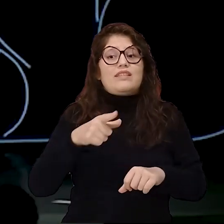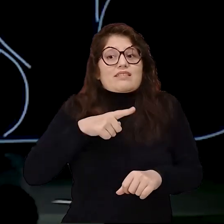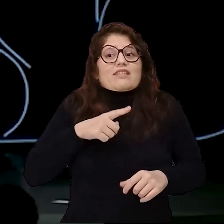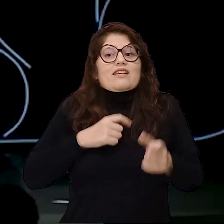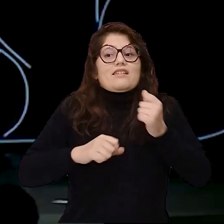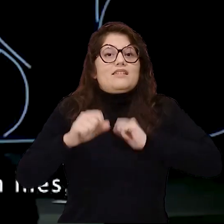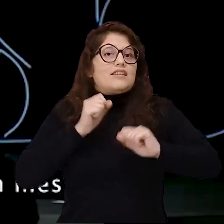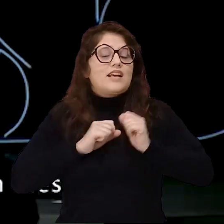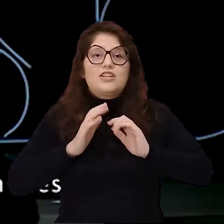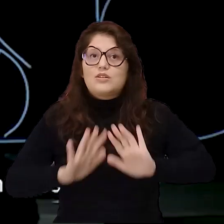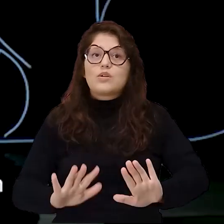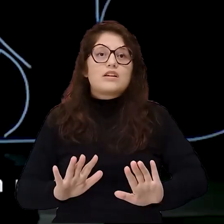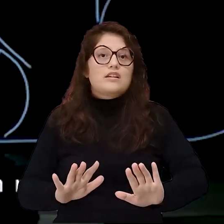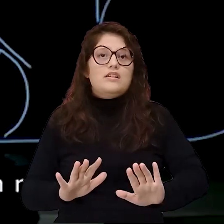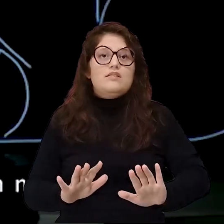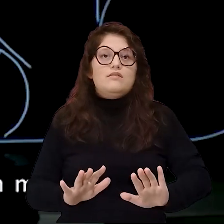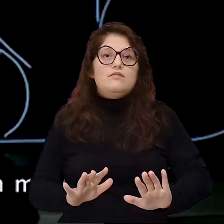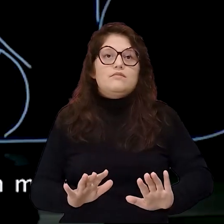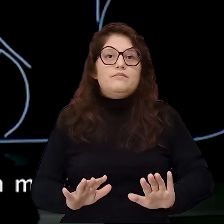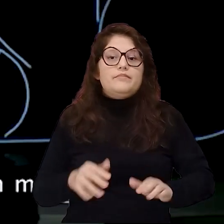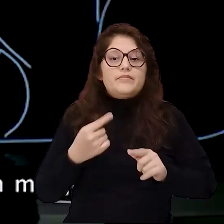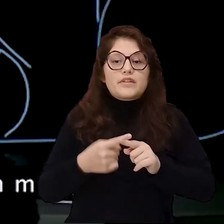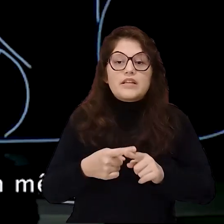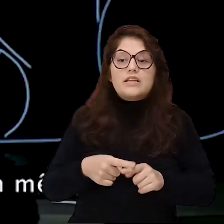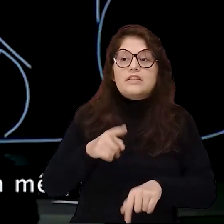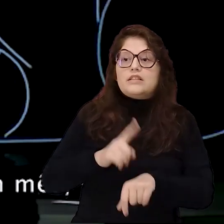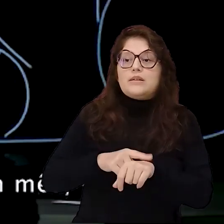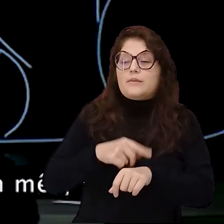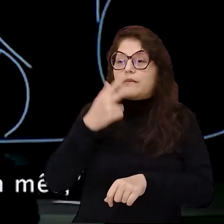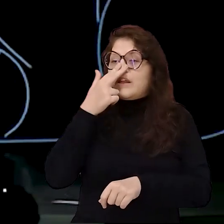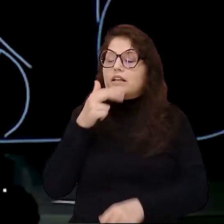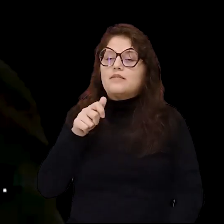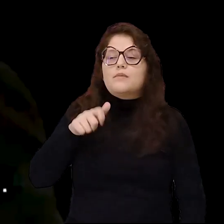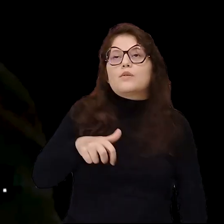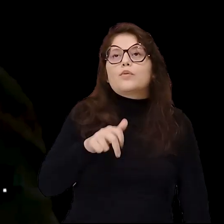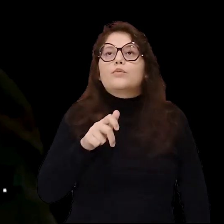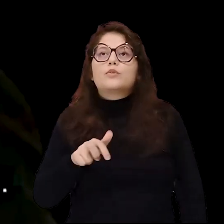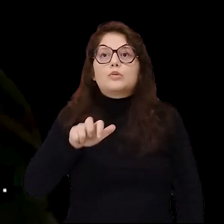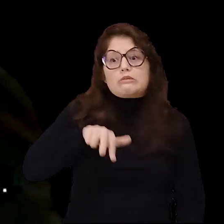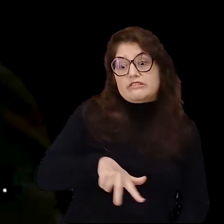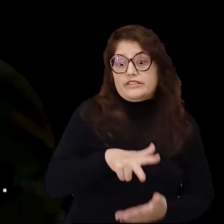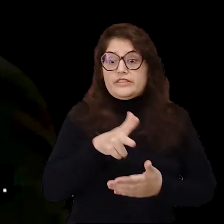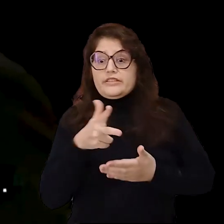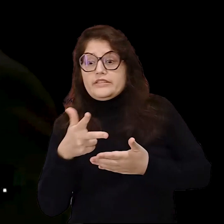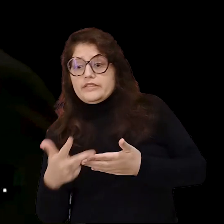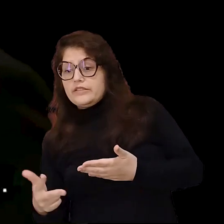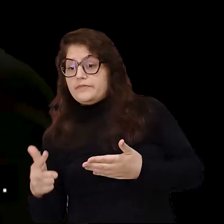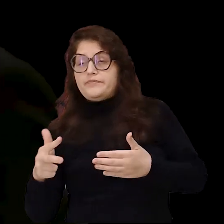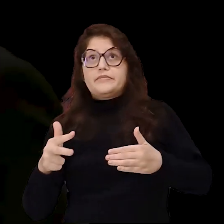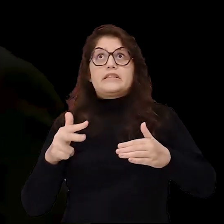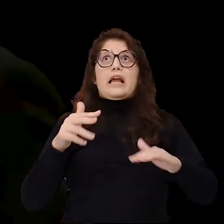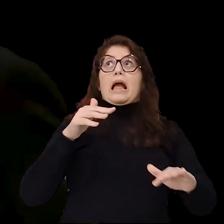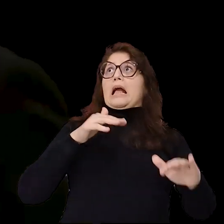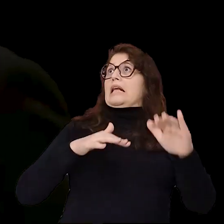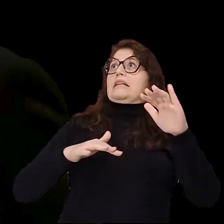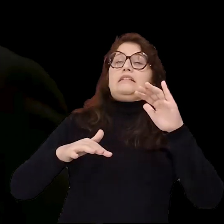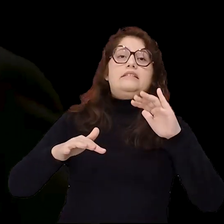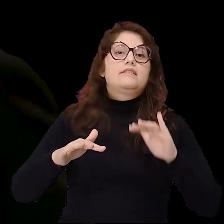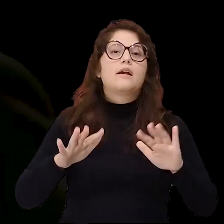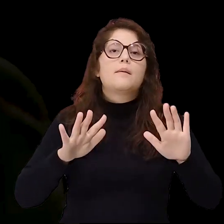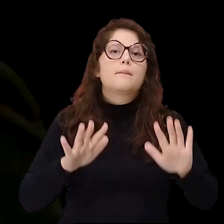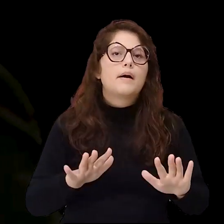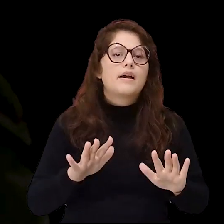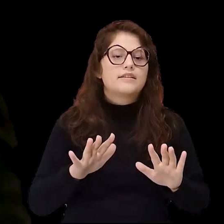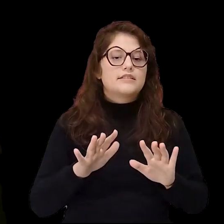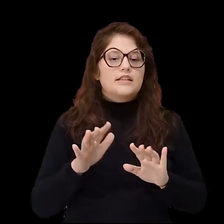But if you said to me, you have to have acute anxiety for the next month, I would rather slit my wrist than go through it. It was the feeling all